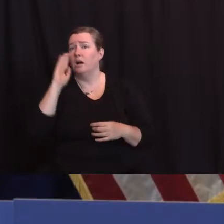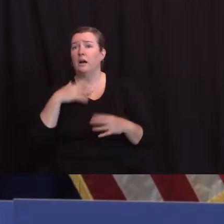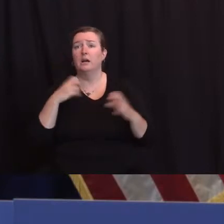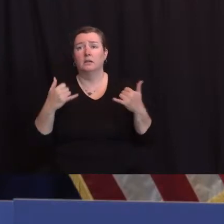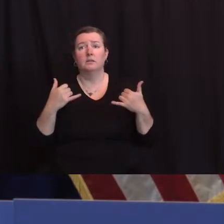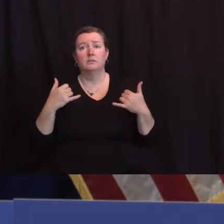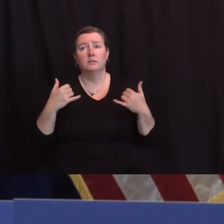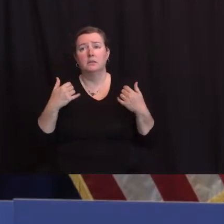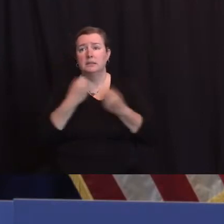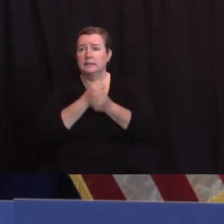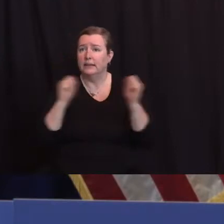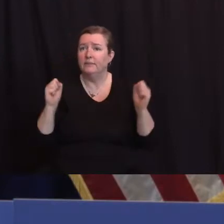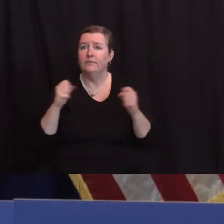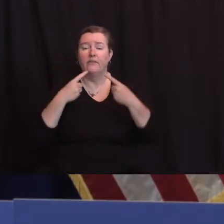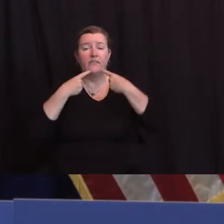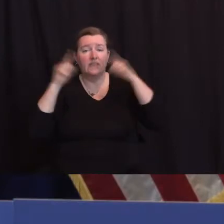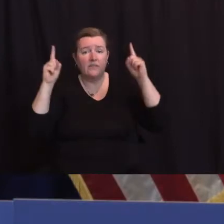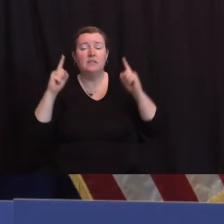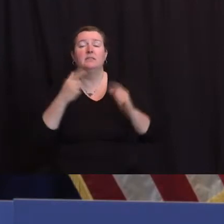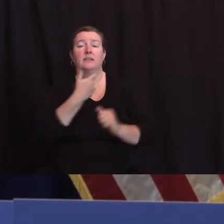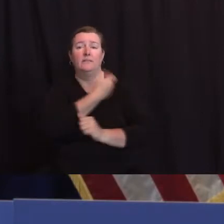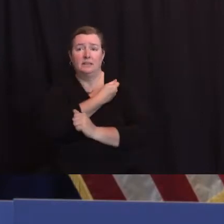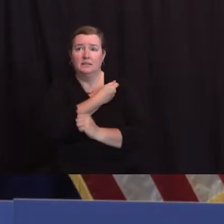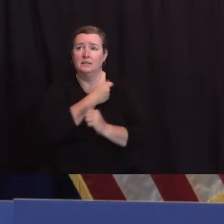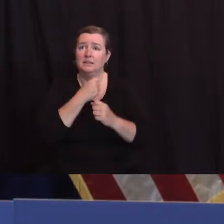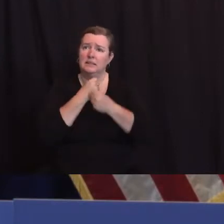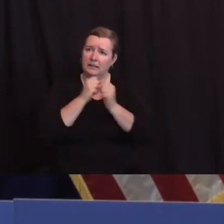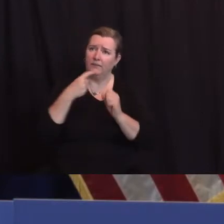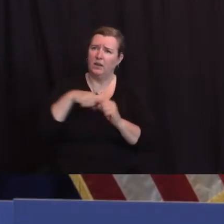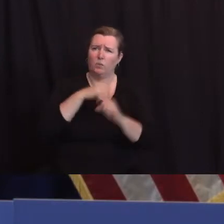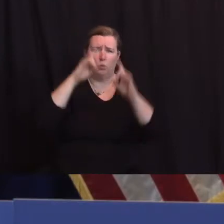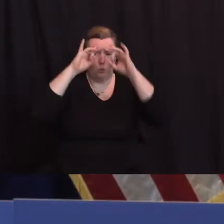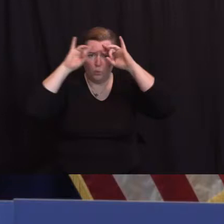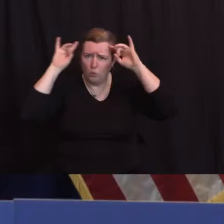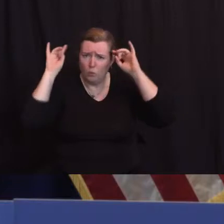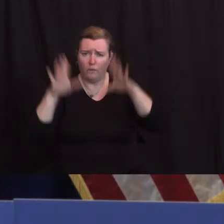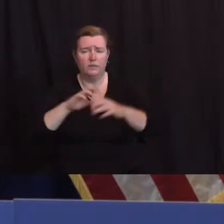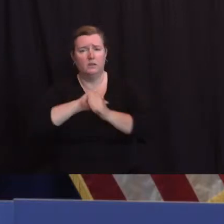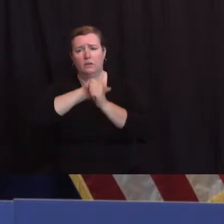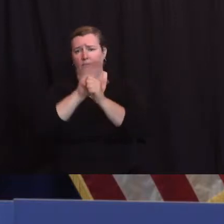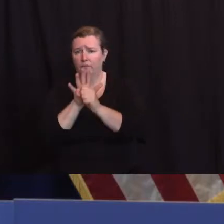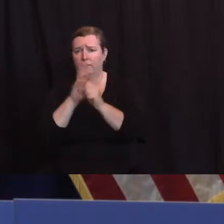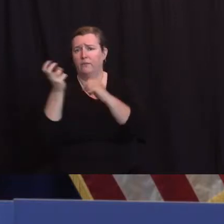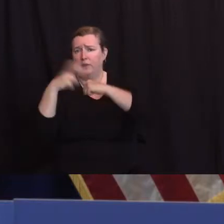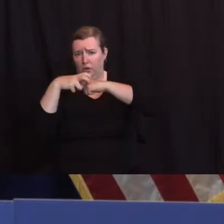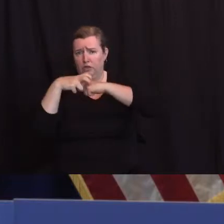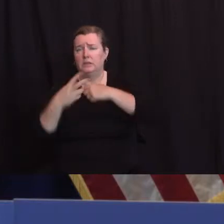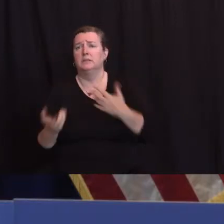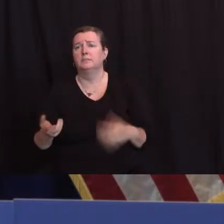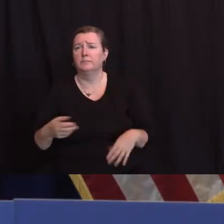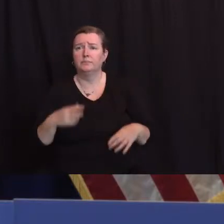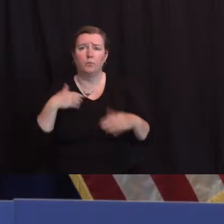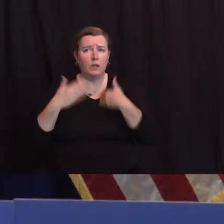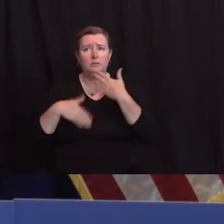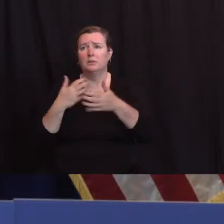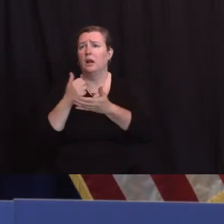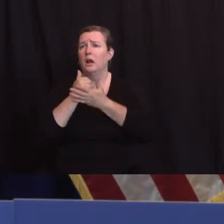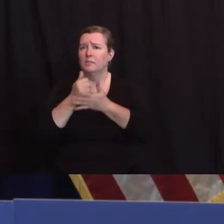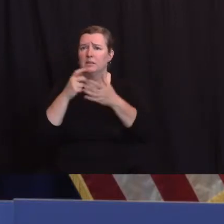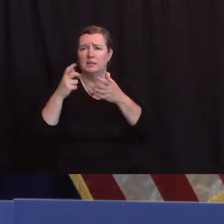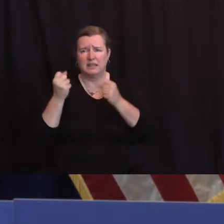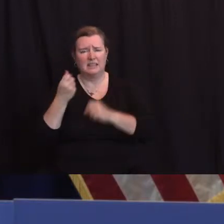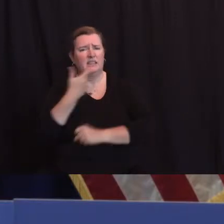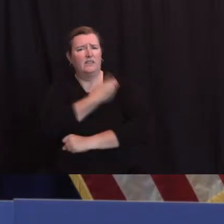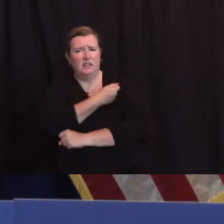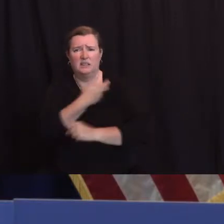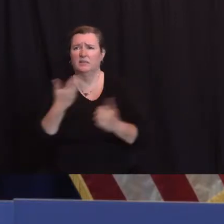can protect us from this deadly virus. Our state has made great strides in getting residents vaccinated, but there is